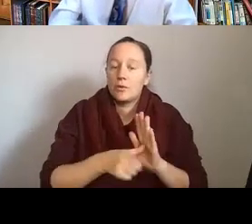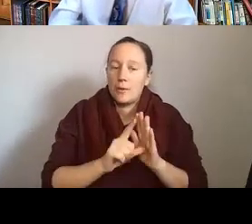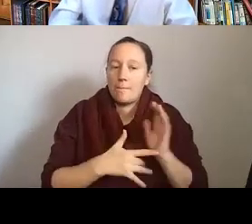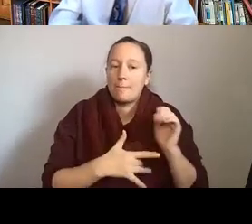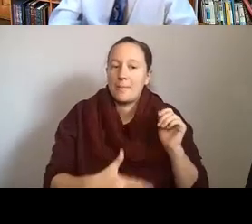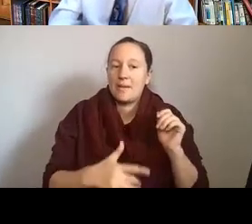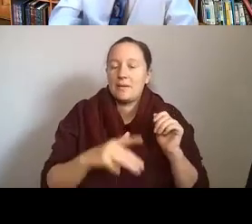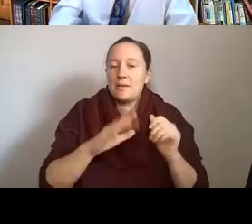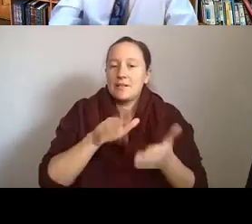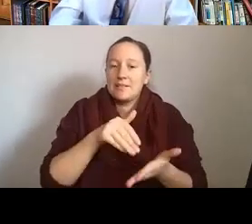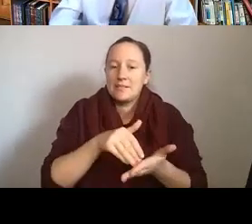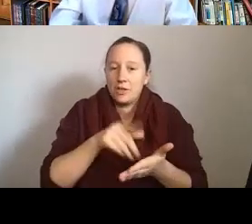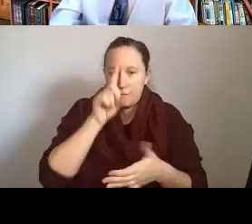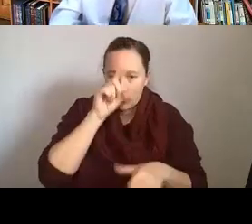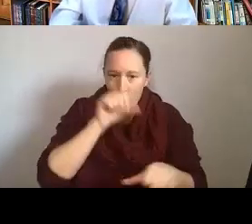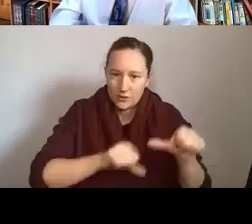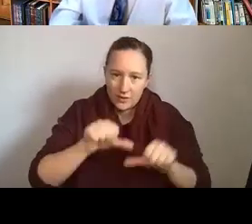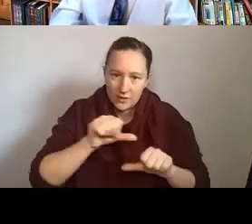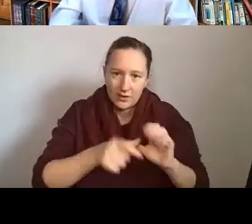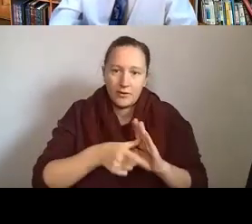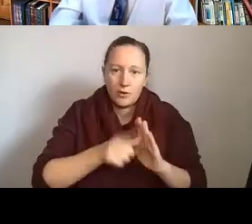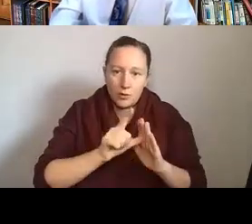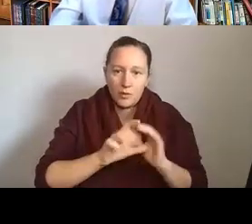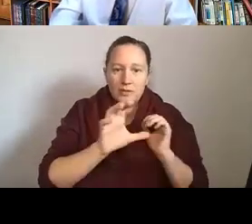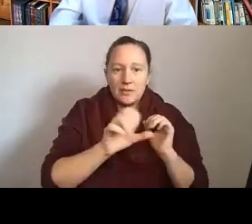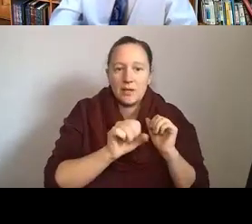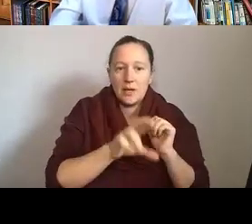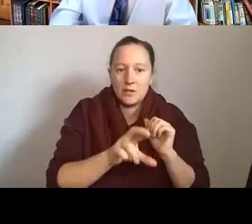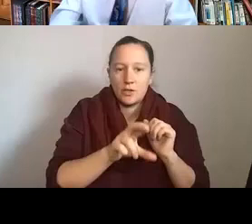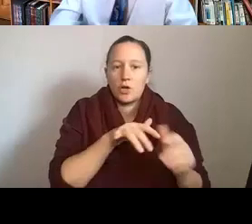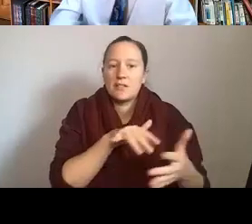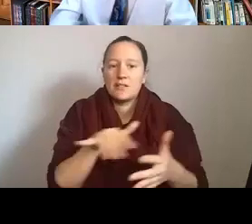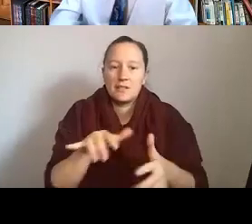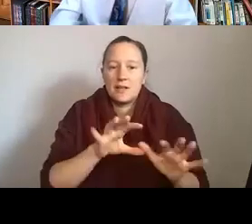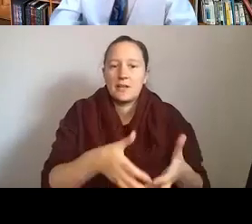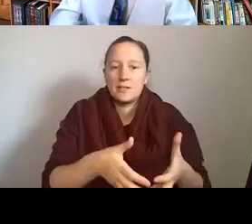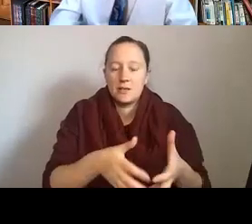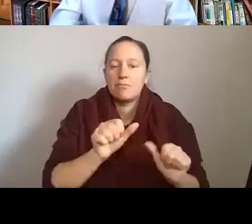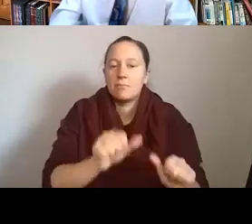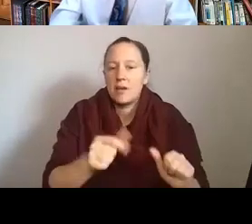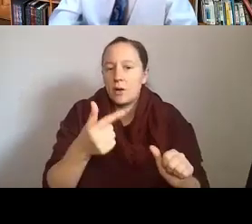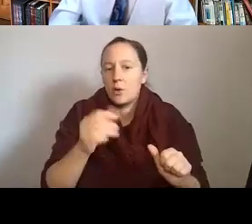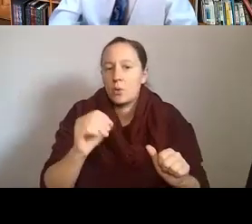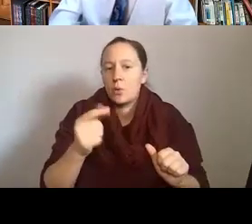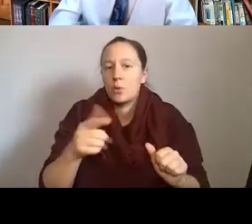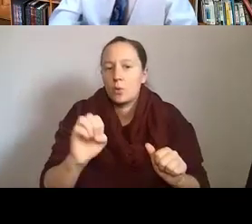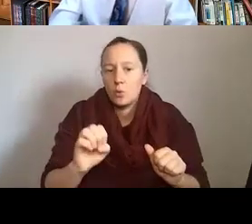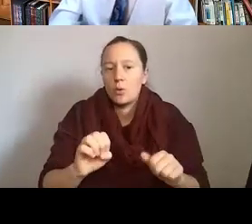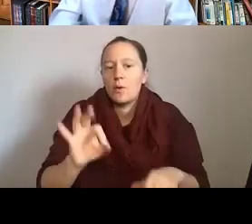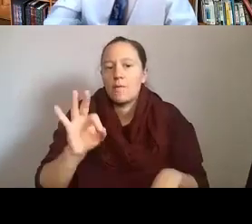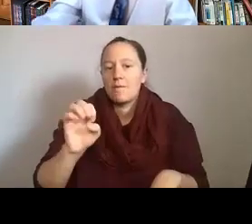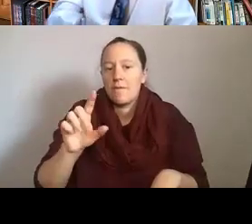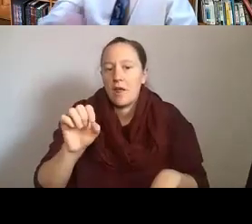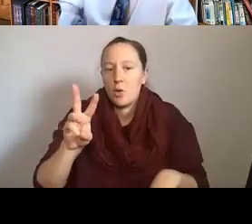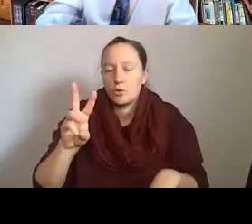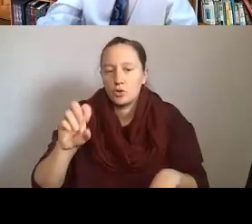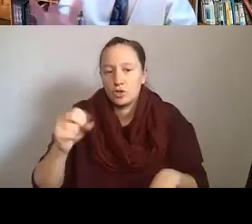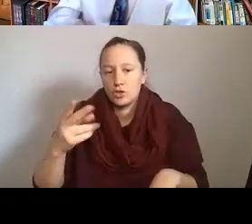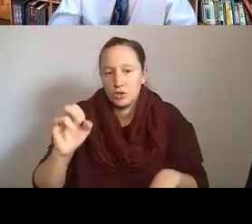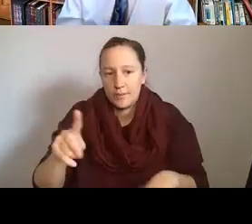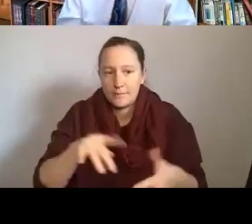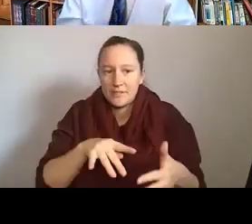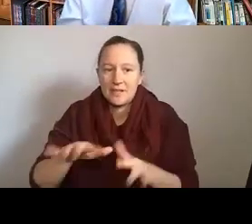for Scientific Review, CSR Fellowship Study Sections. You can Google search CSR Fellowship Study Sections. You'll get